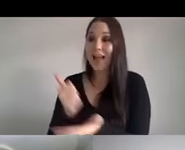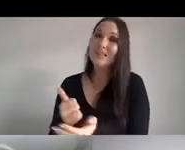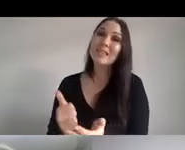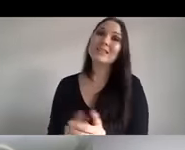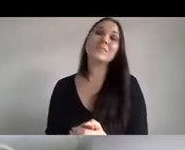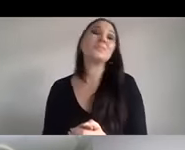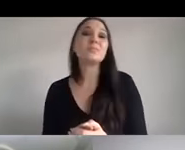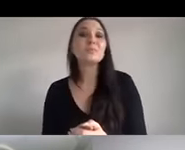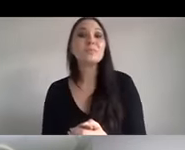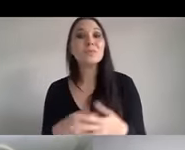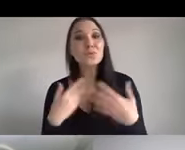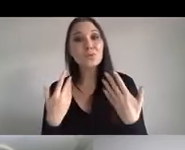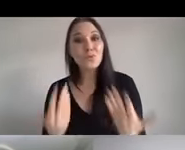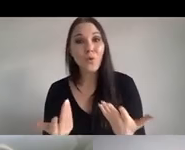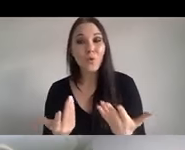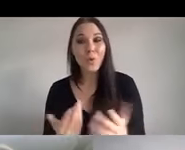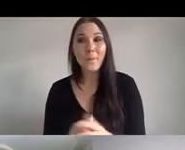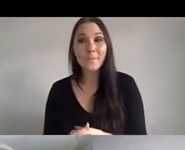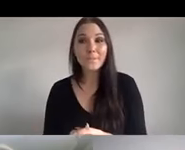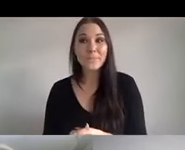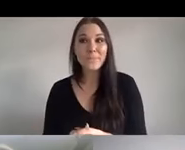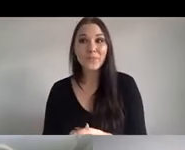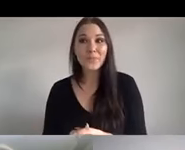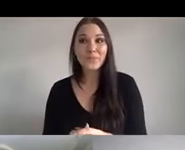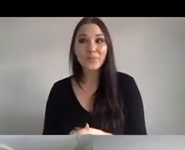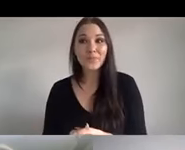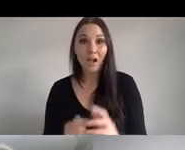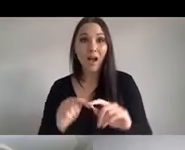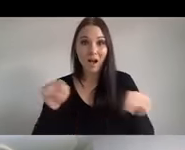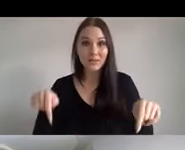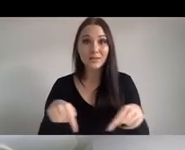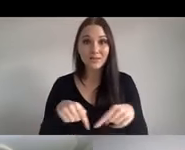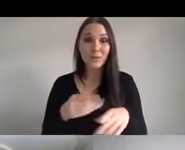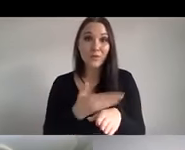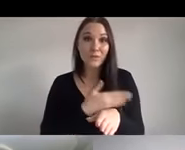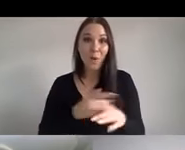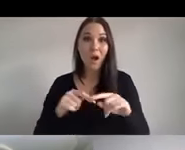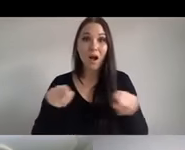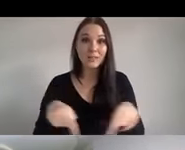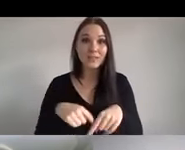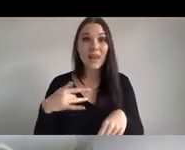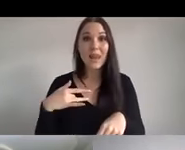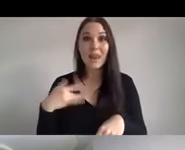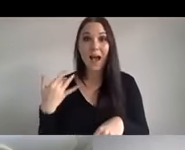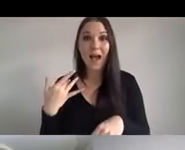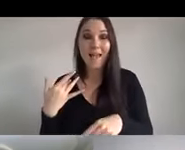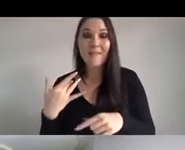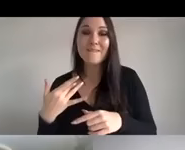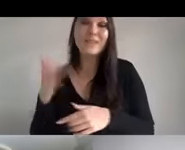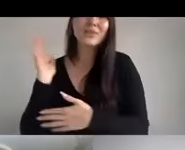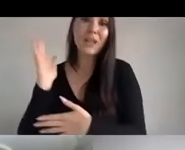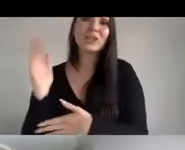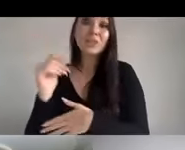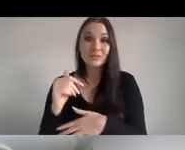So prior to us having the live session today, we've been